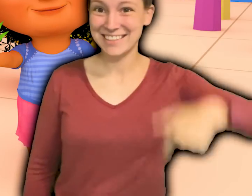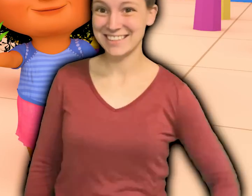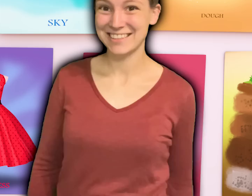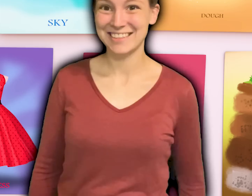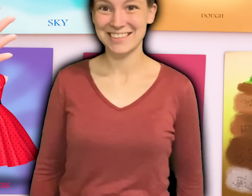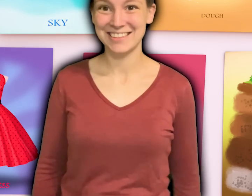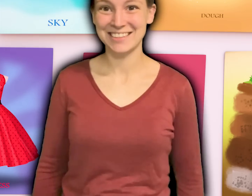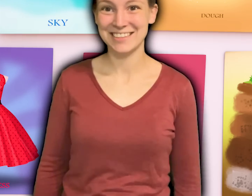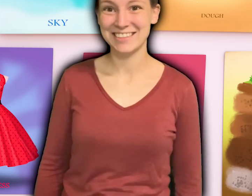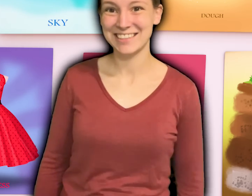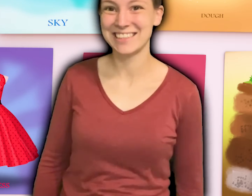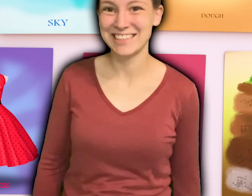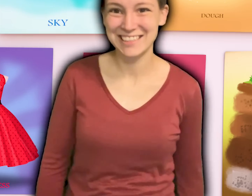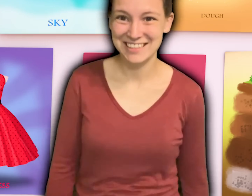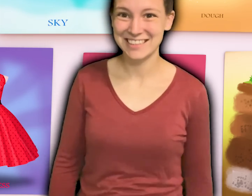hair